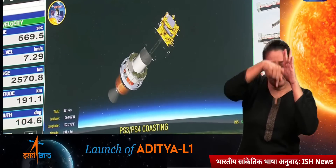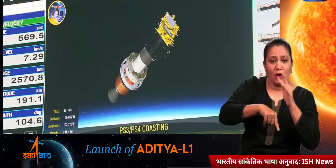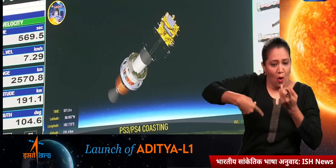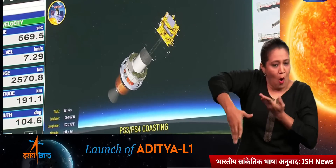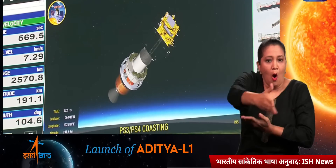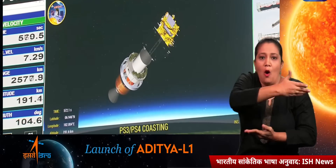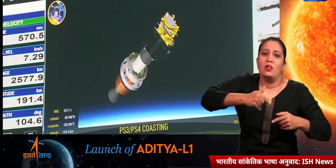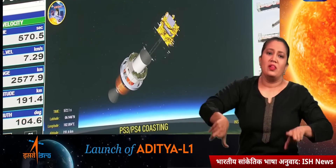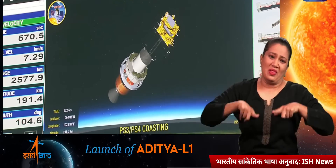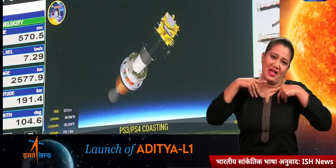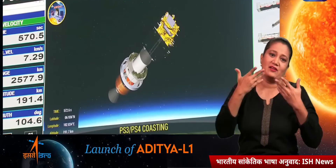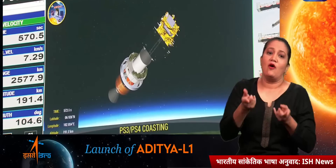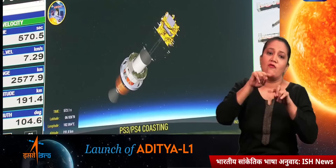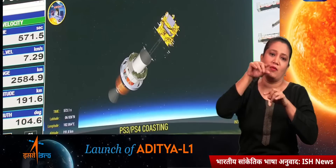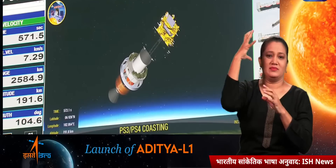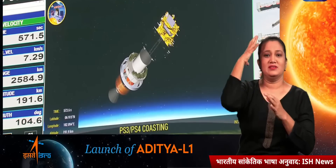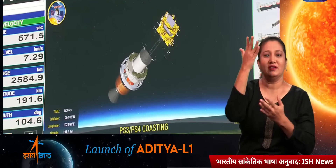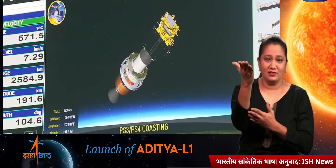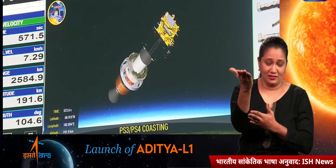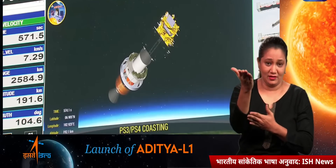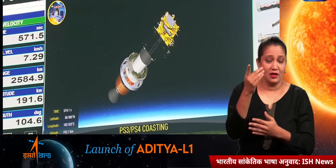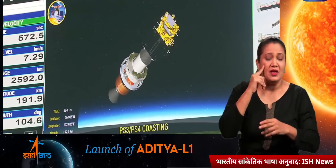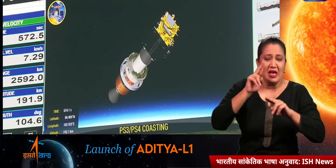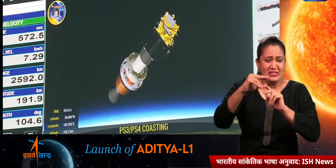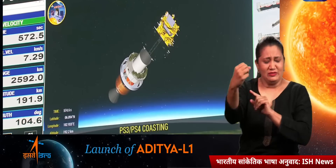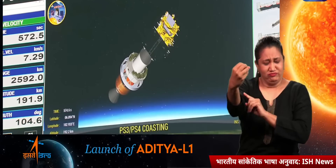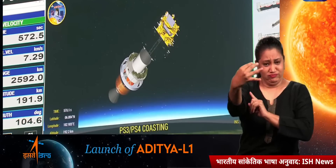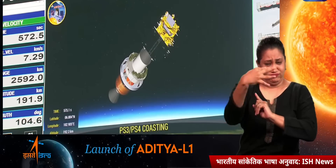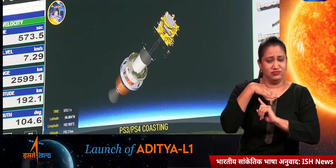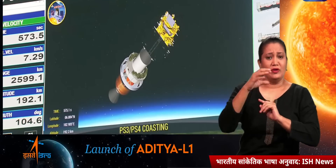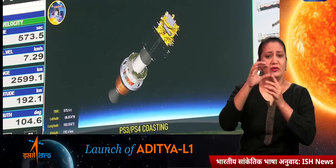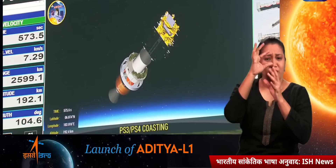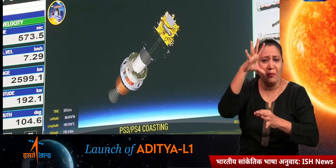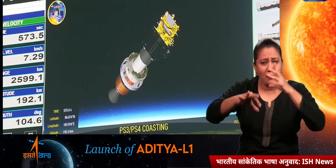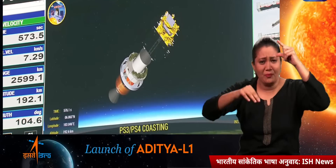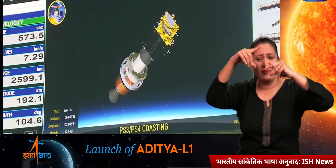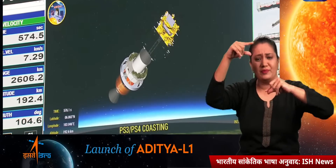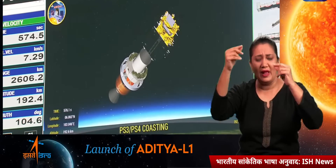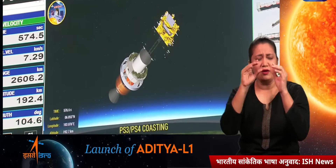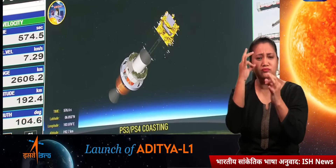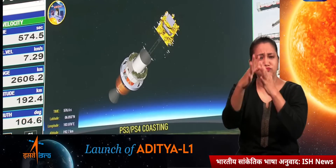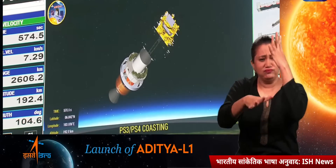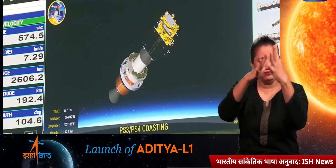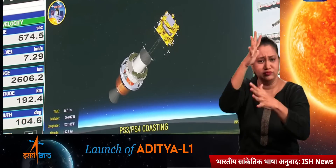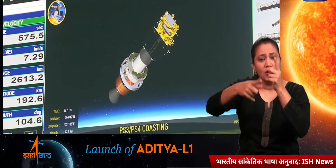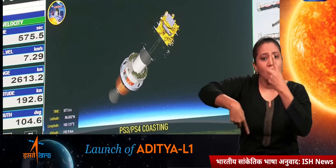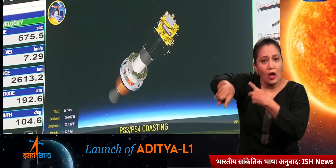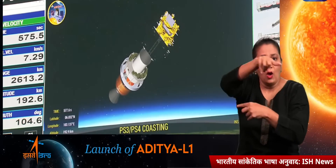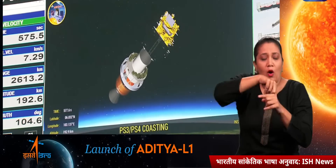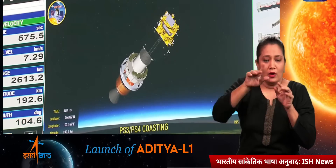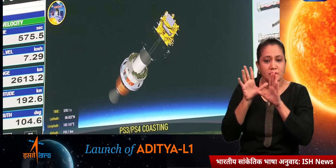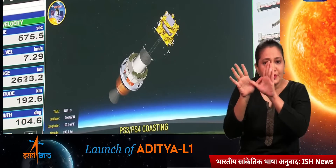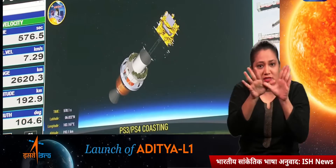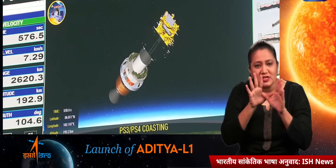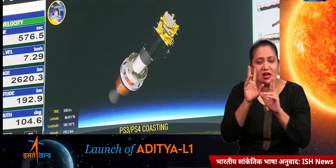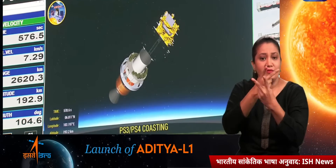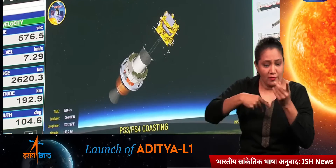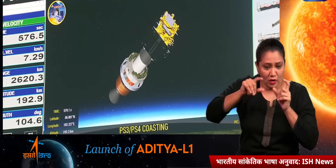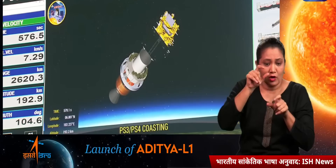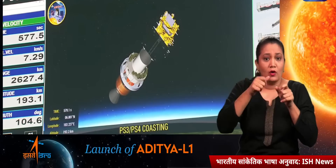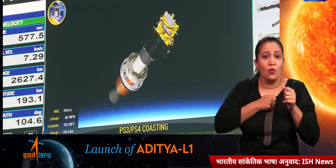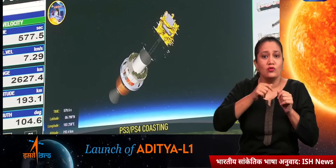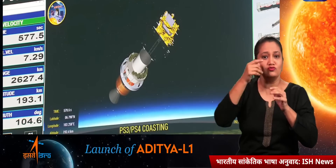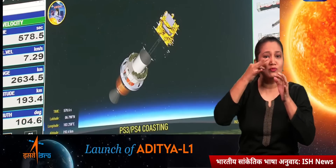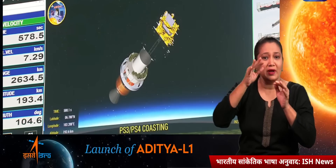earth, the explosive phenomena in sun and the solar flares are a cause for concern to the spacecraft and human space